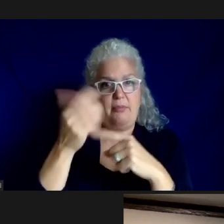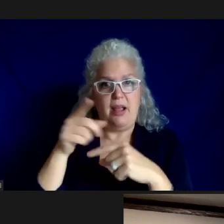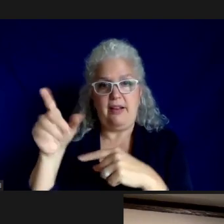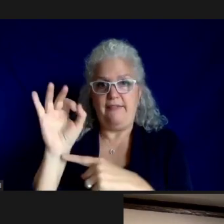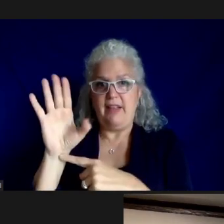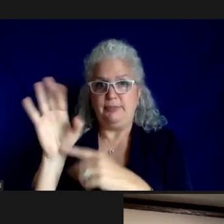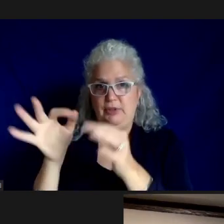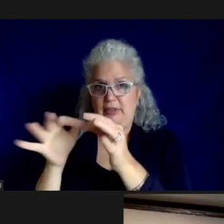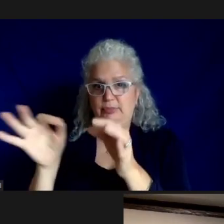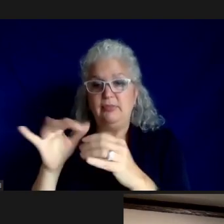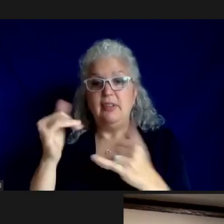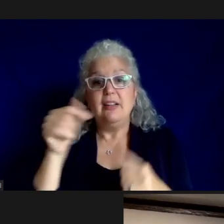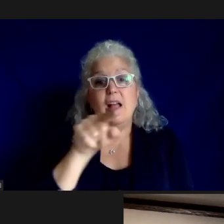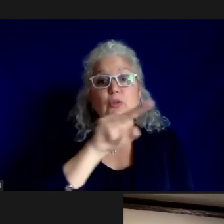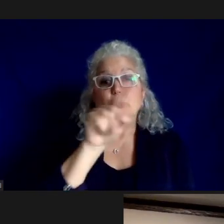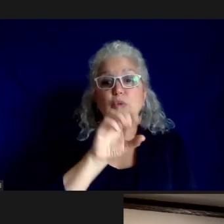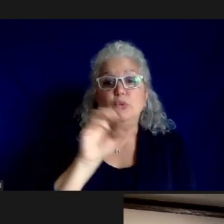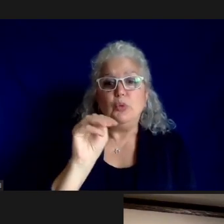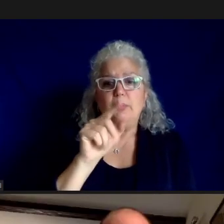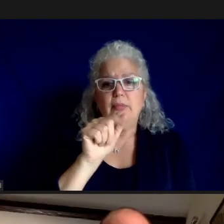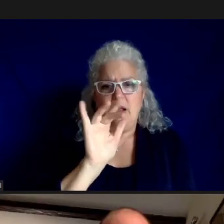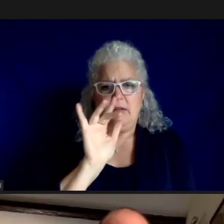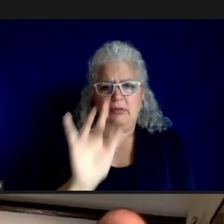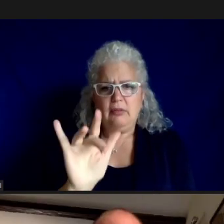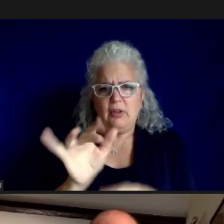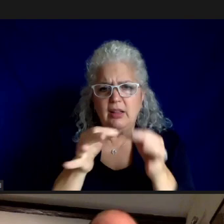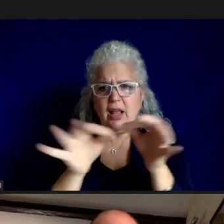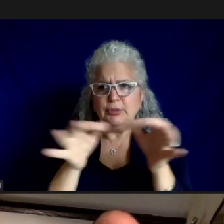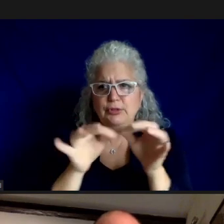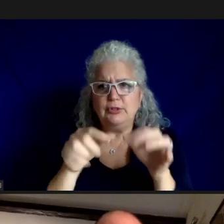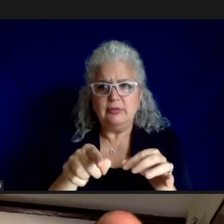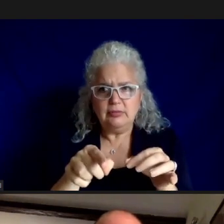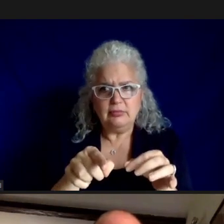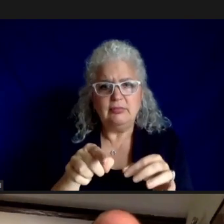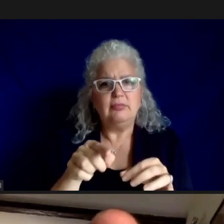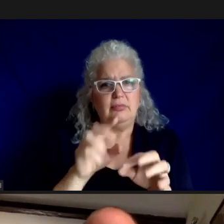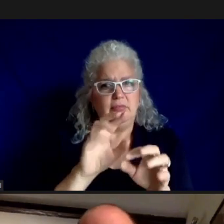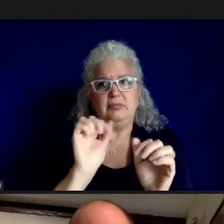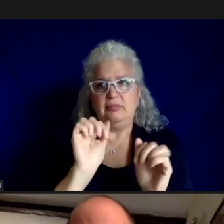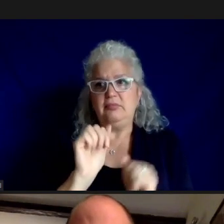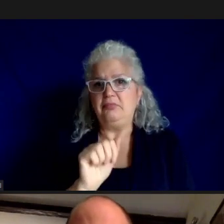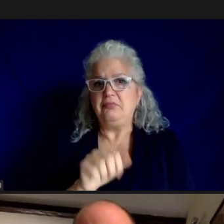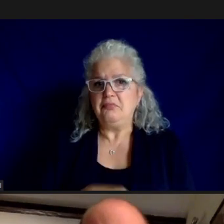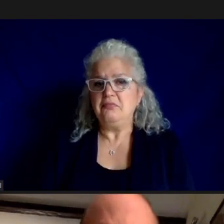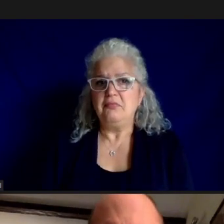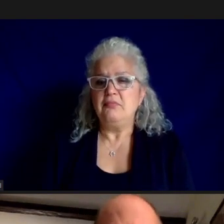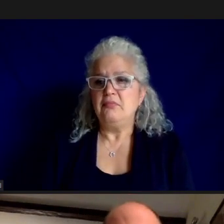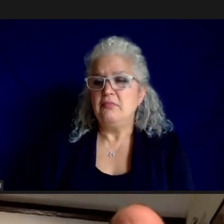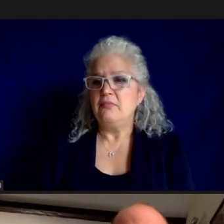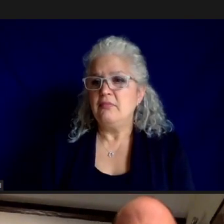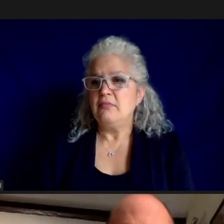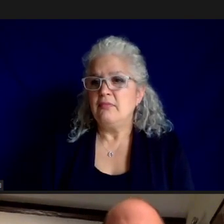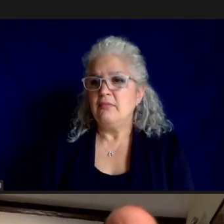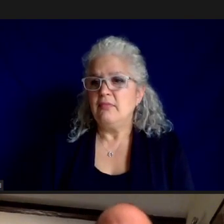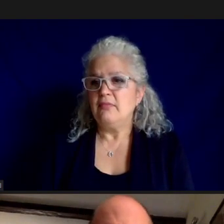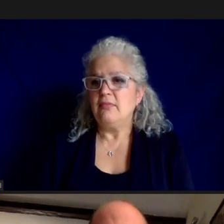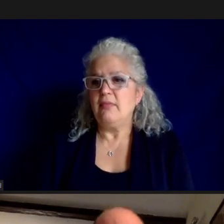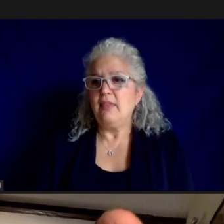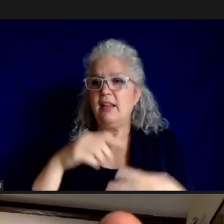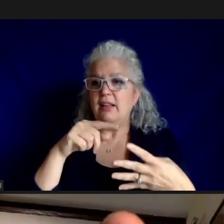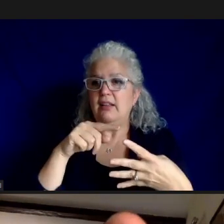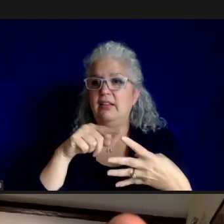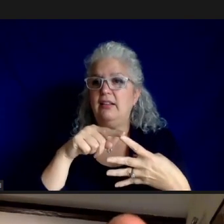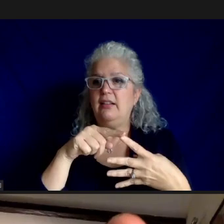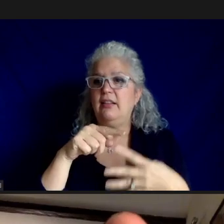of experts that are joining us today. And you might be saying, who is that? Well, today we have our very own public health officer, Dr. Matt